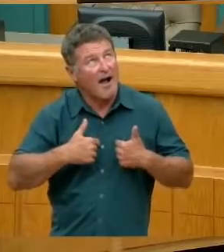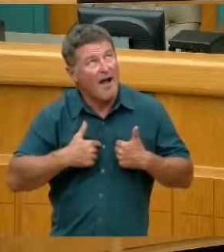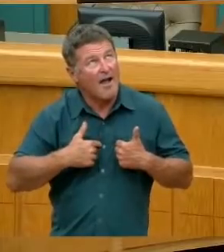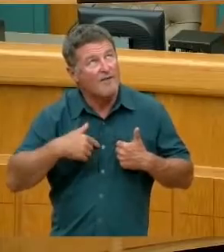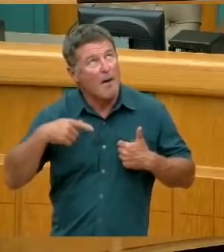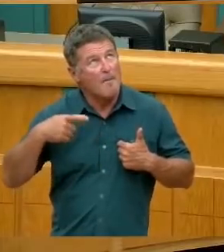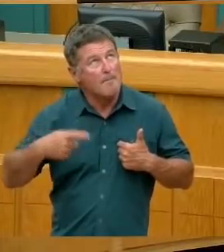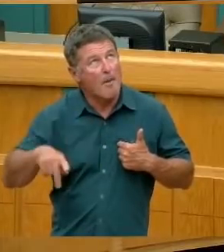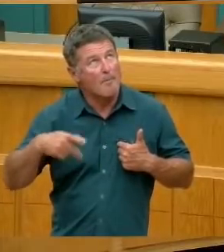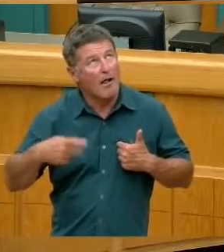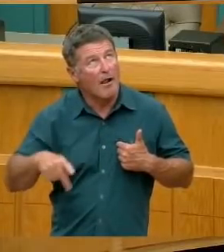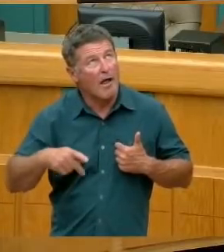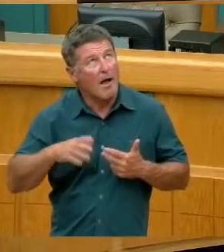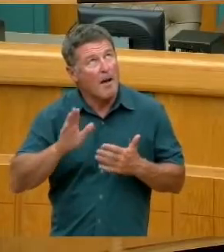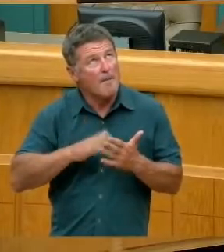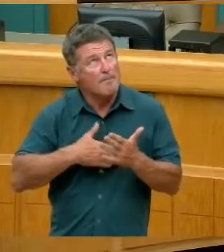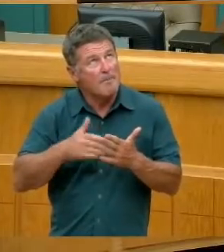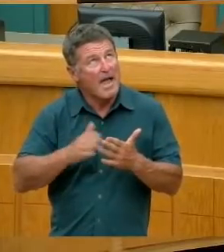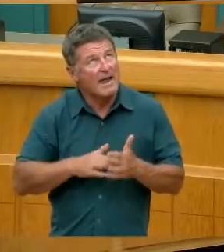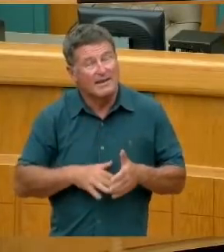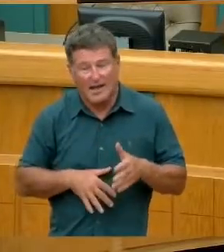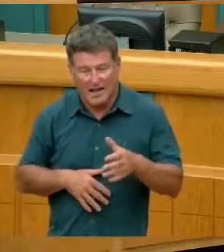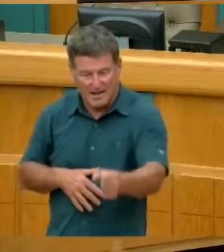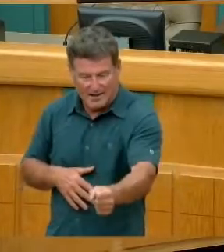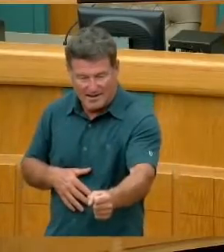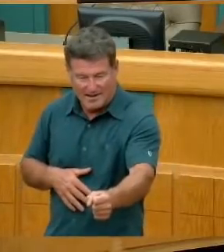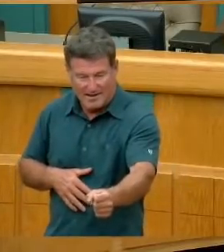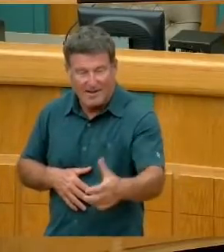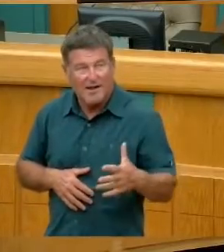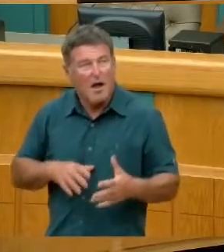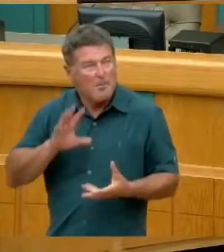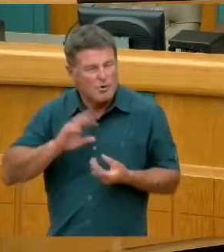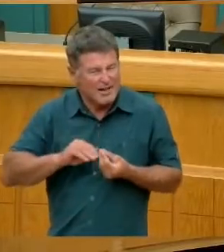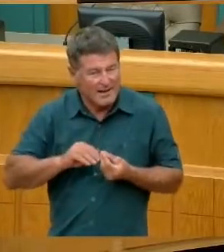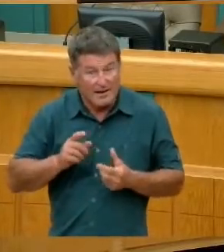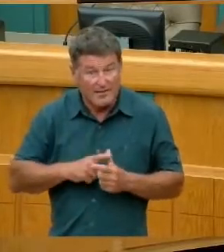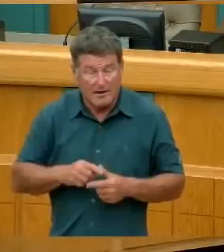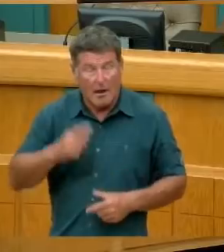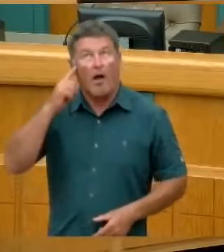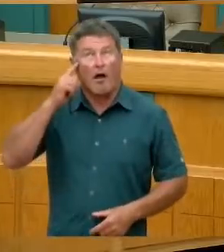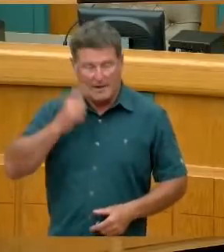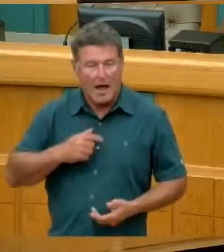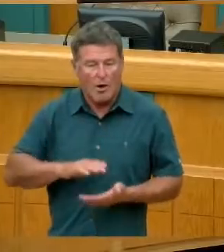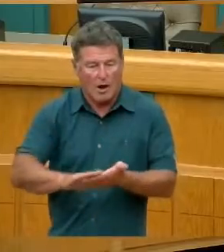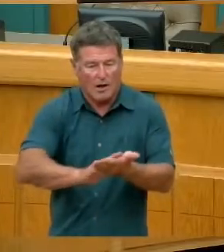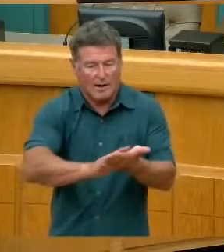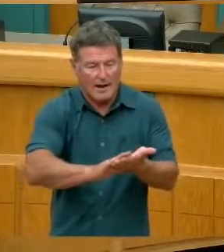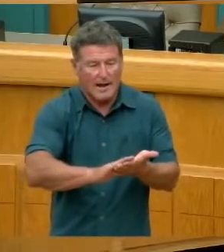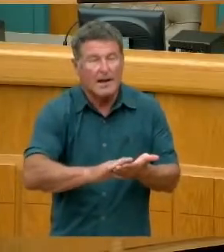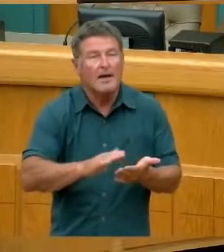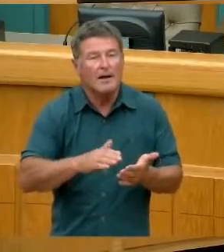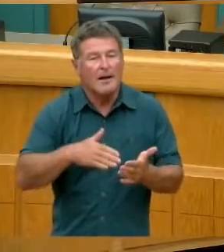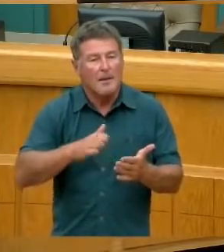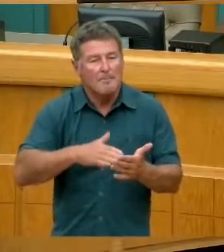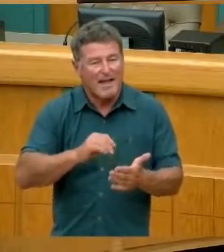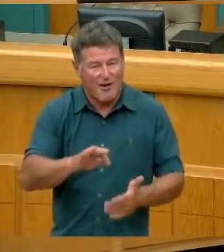love that. We all have free will. We get to make choices every day. Here are 2 choices that we have.